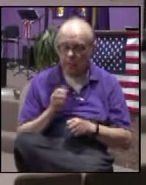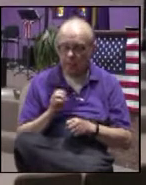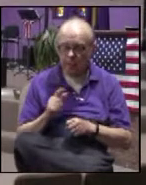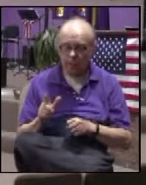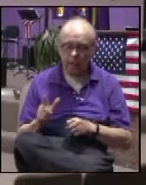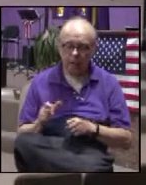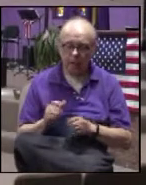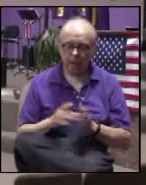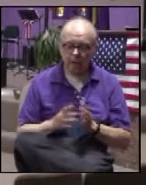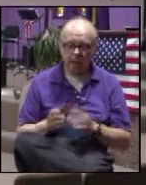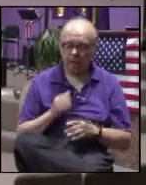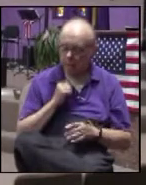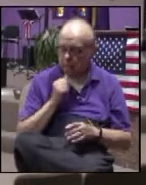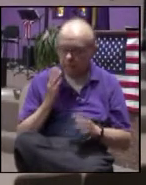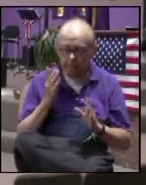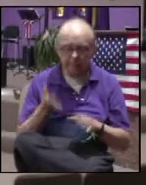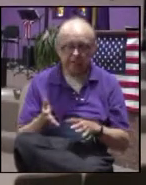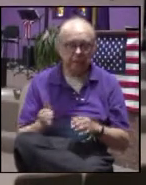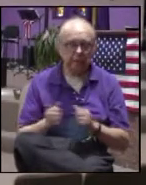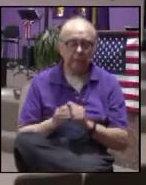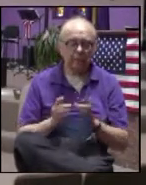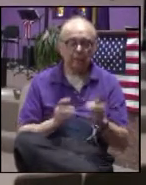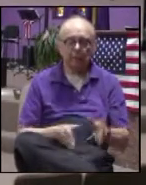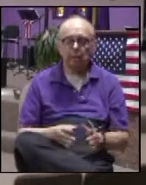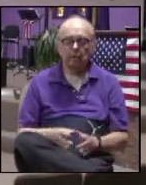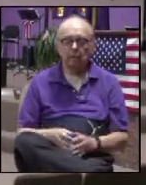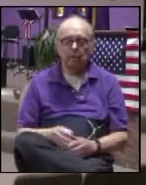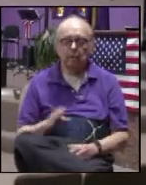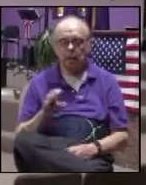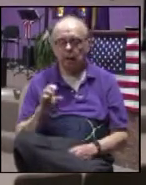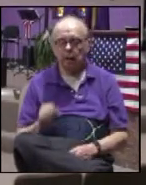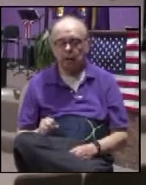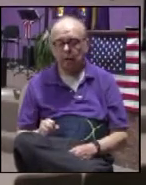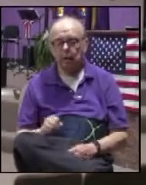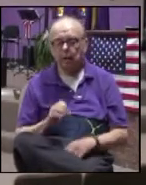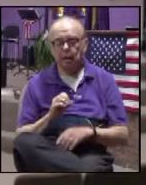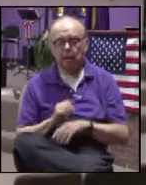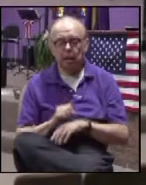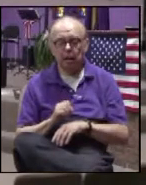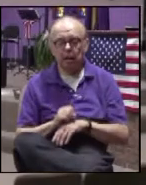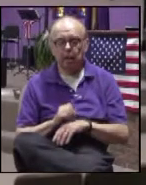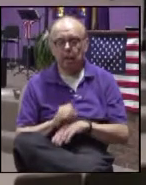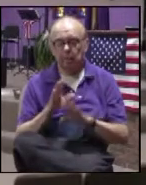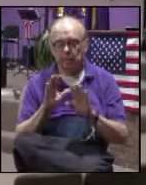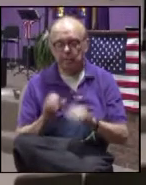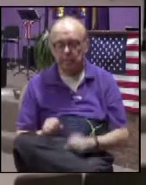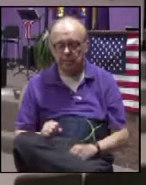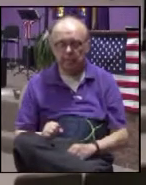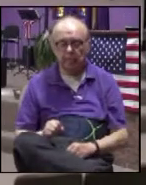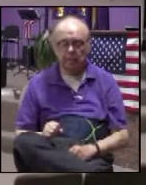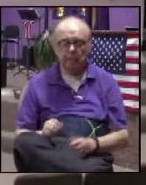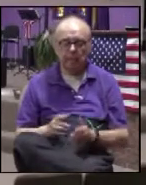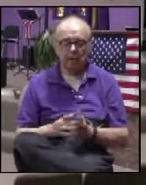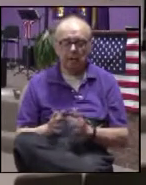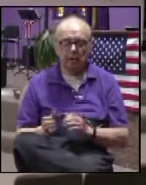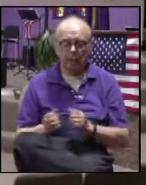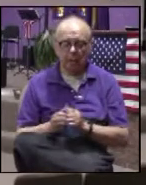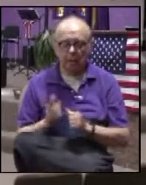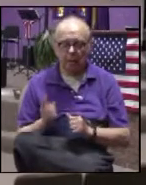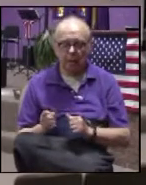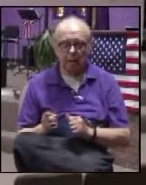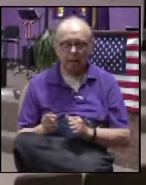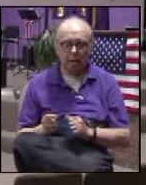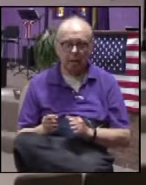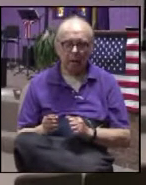Jesus didn't just stay with his disciples on the Sabbath in the synagogue on Saturday. Jesus was in